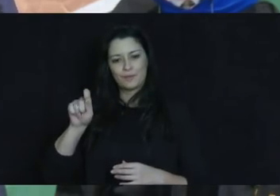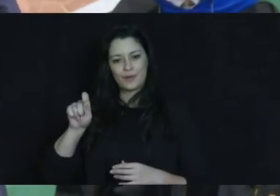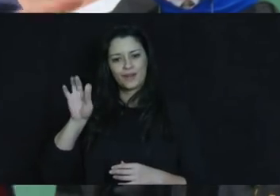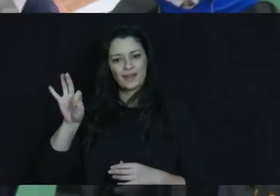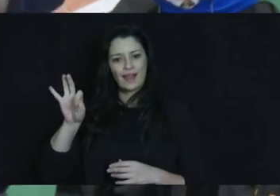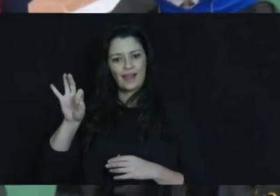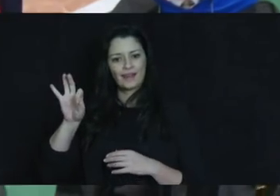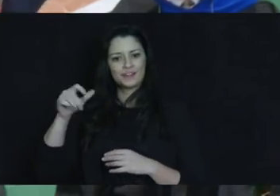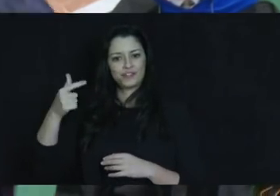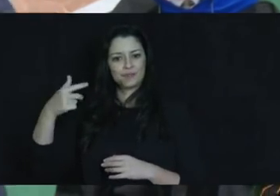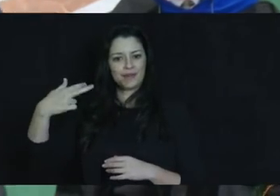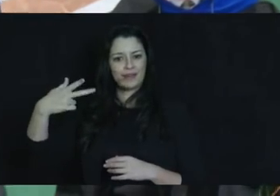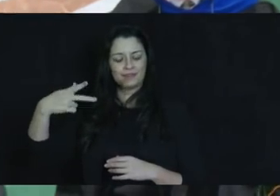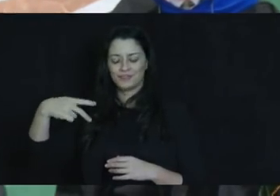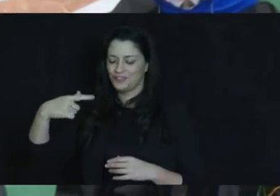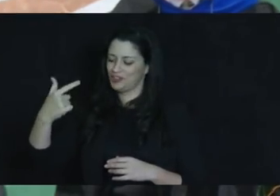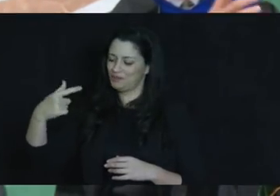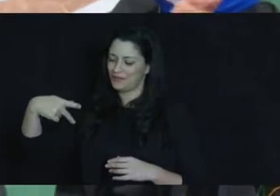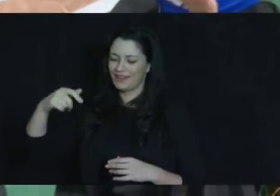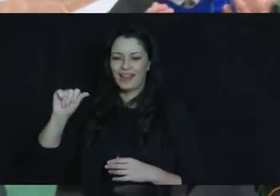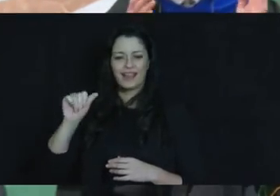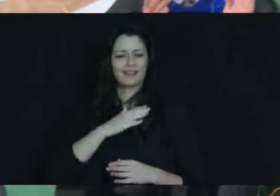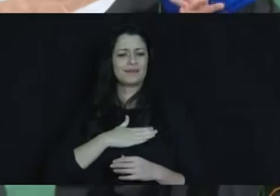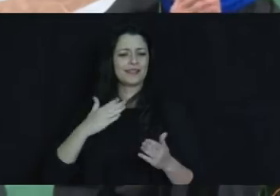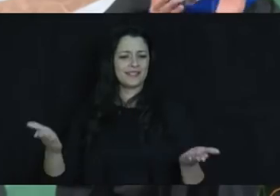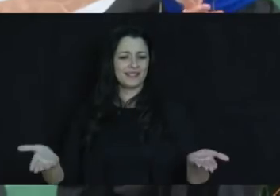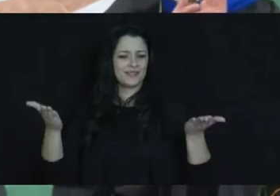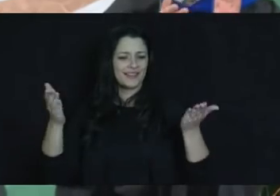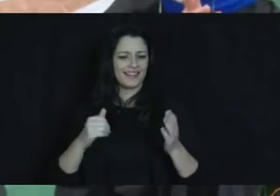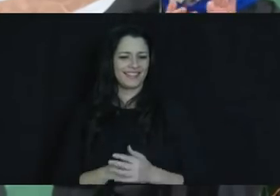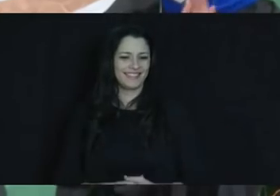higher. Please stand.